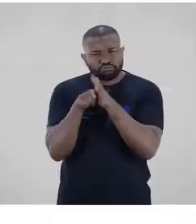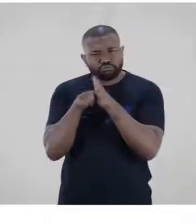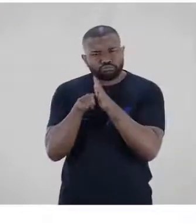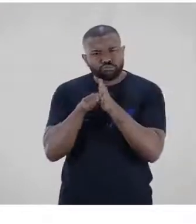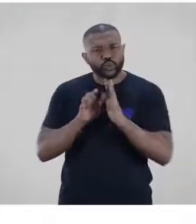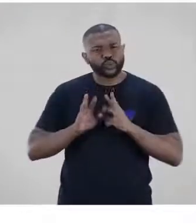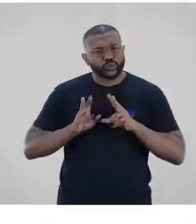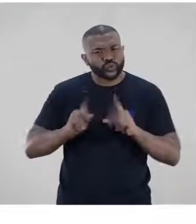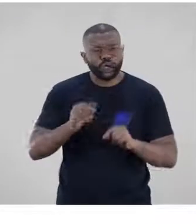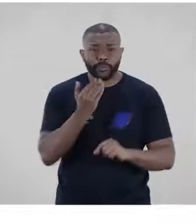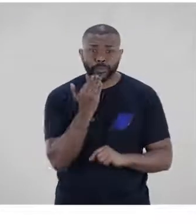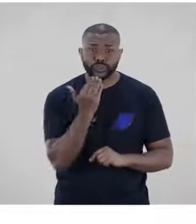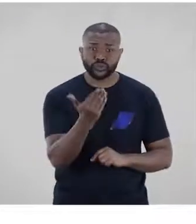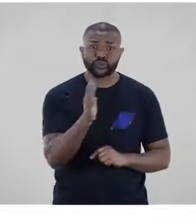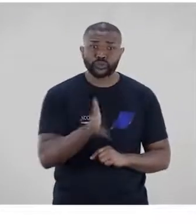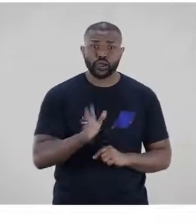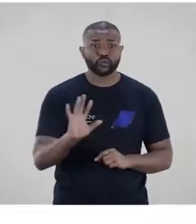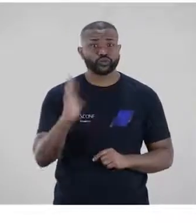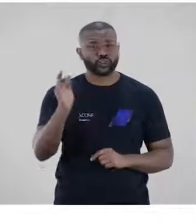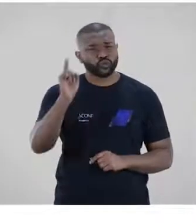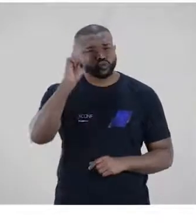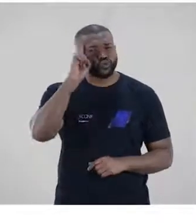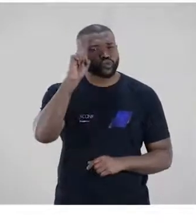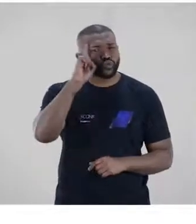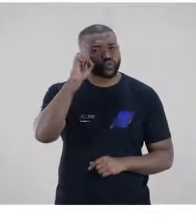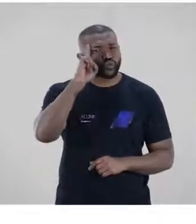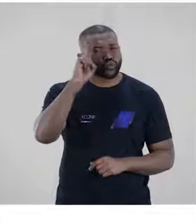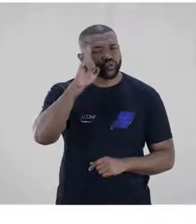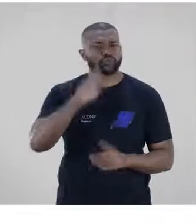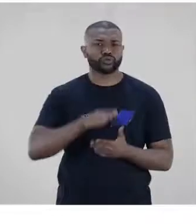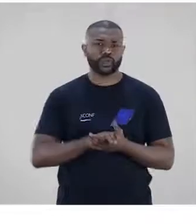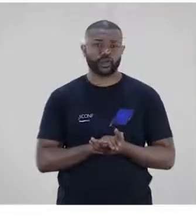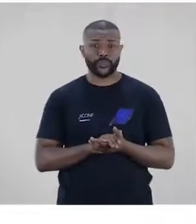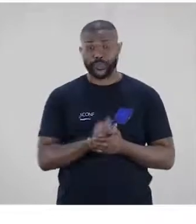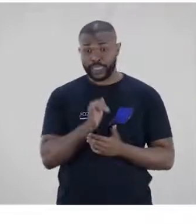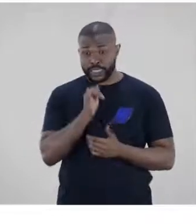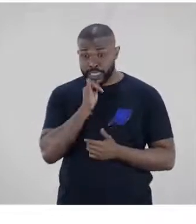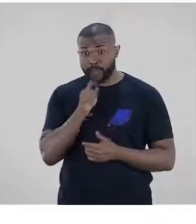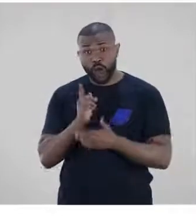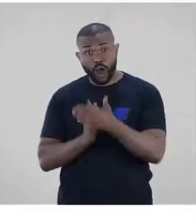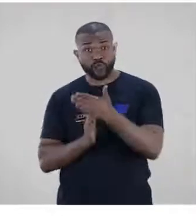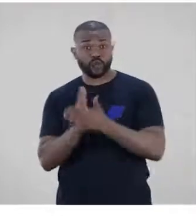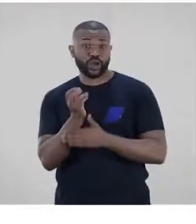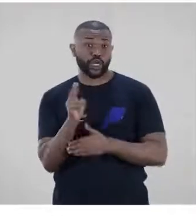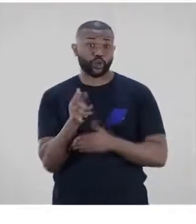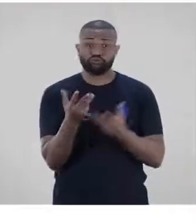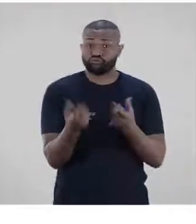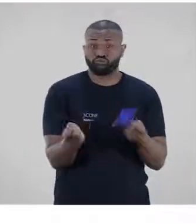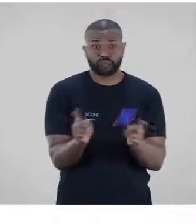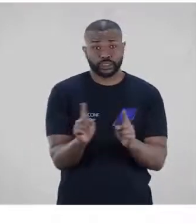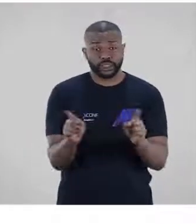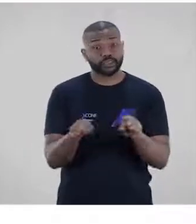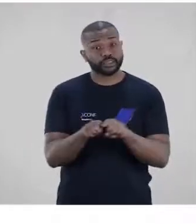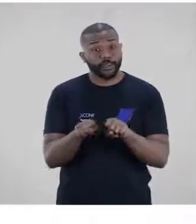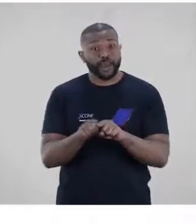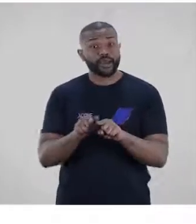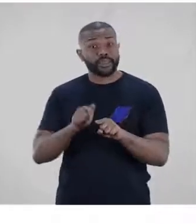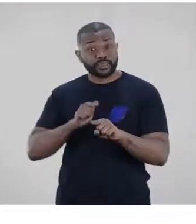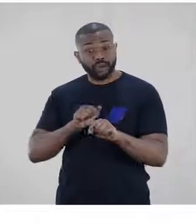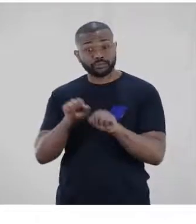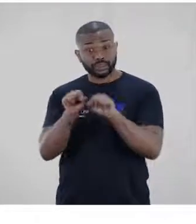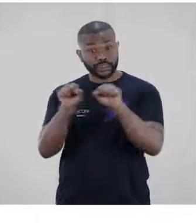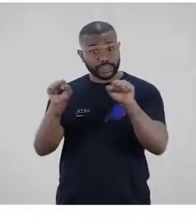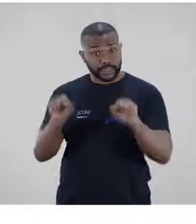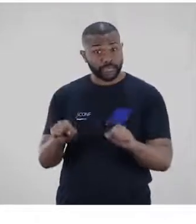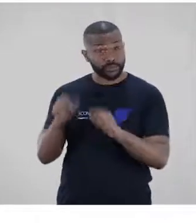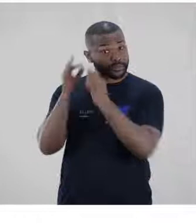being made every day and whether they've been accepted or rejected, you have a call center system. We can think about now that